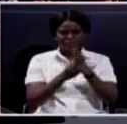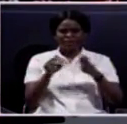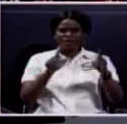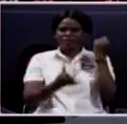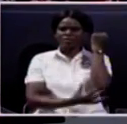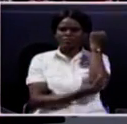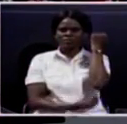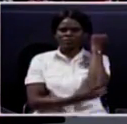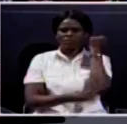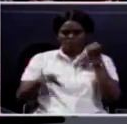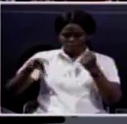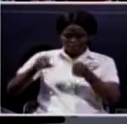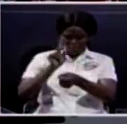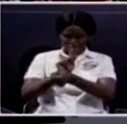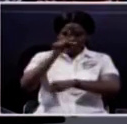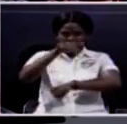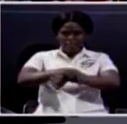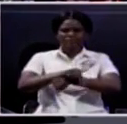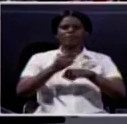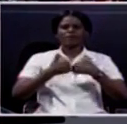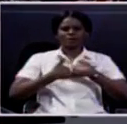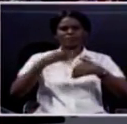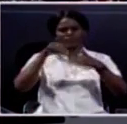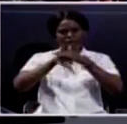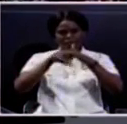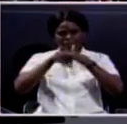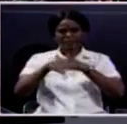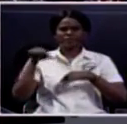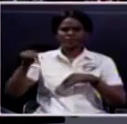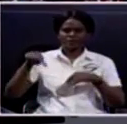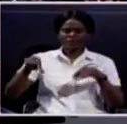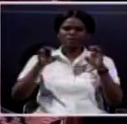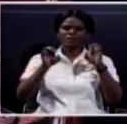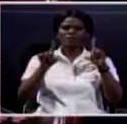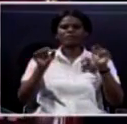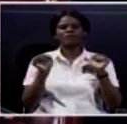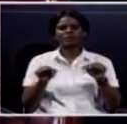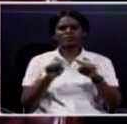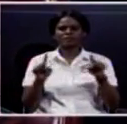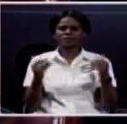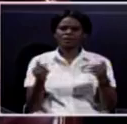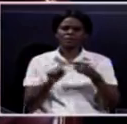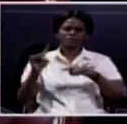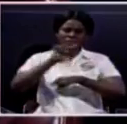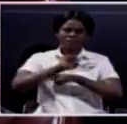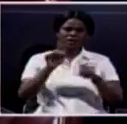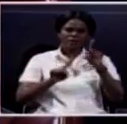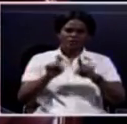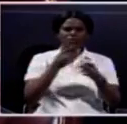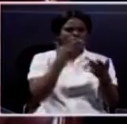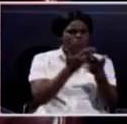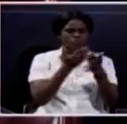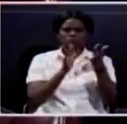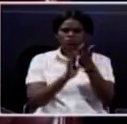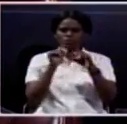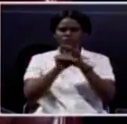poor child in Kapiri could have access to quality education. But today, many of our good schools in